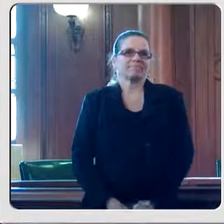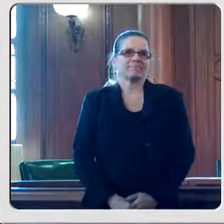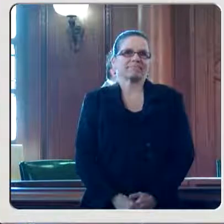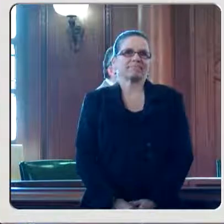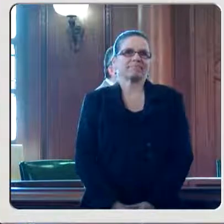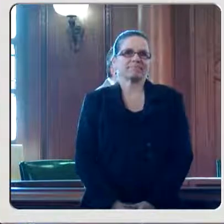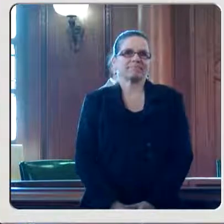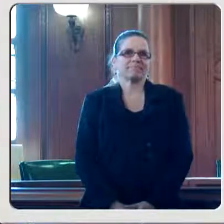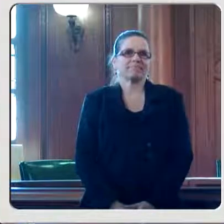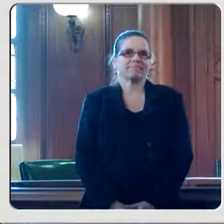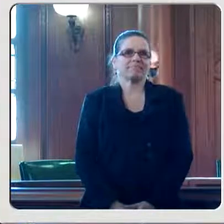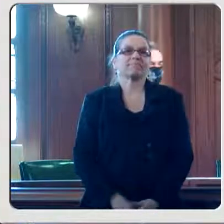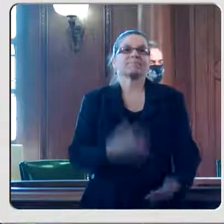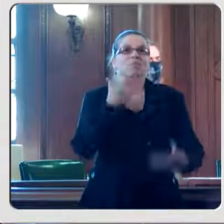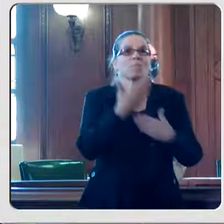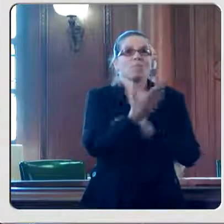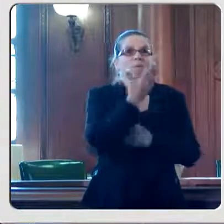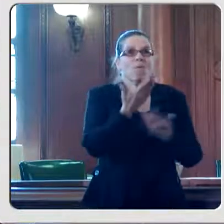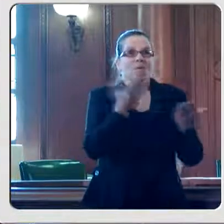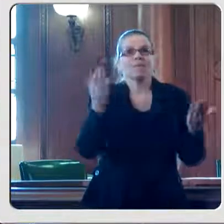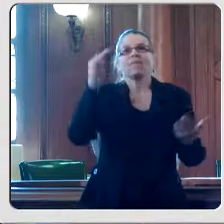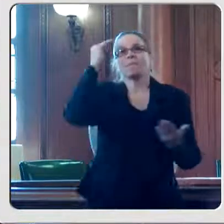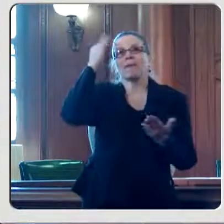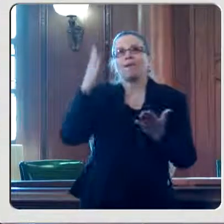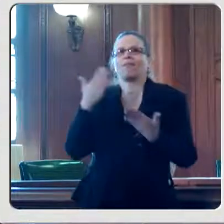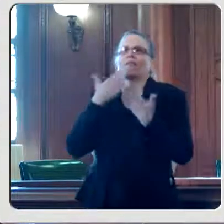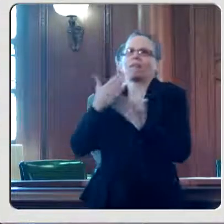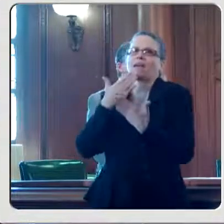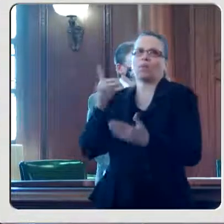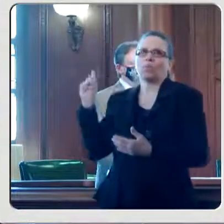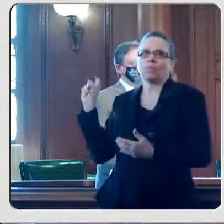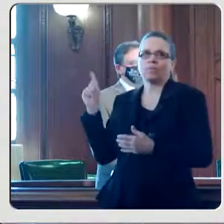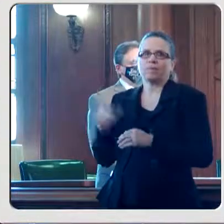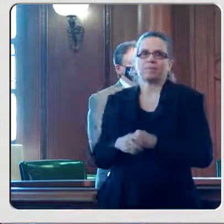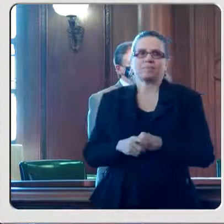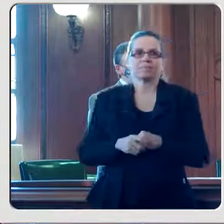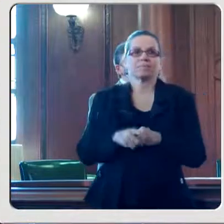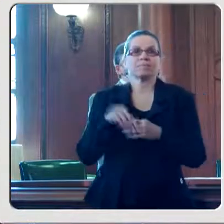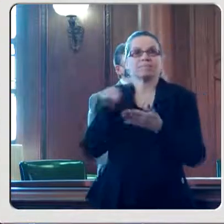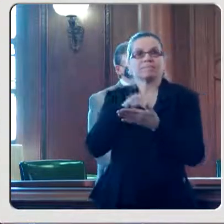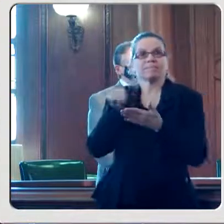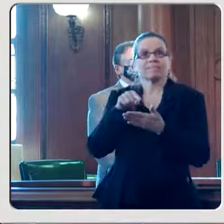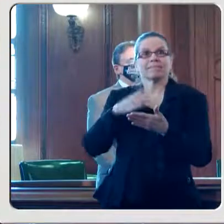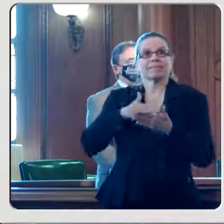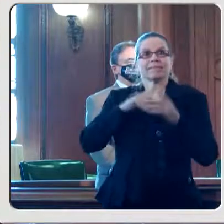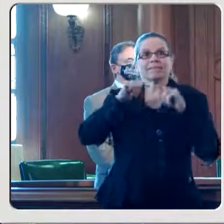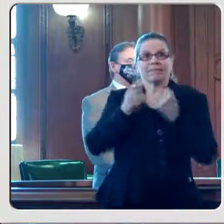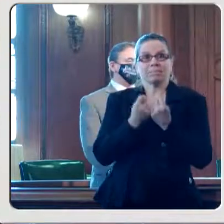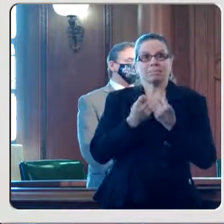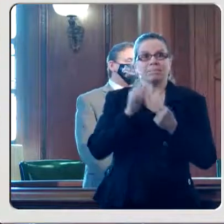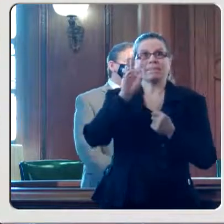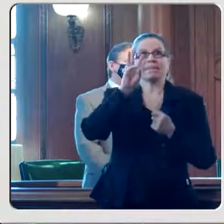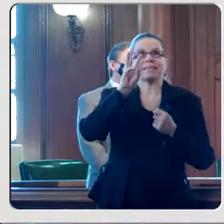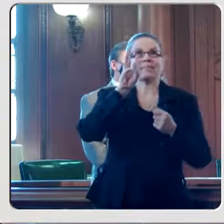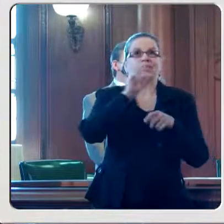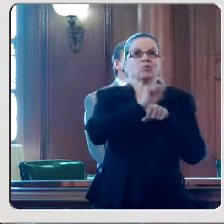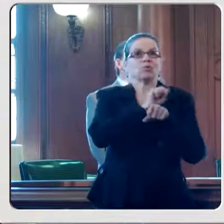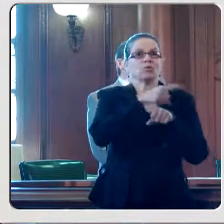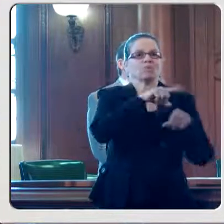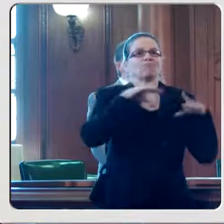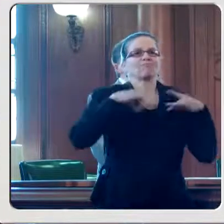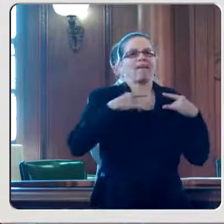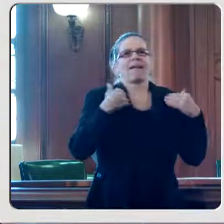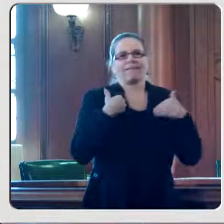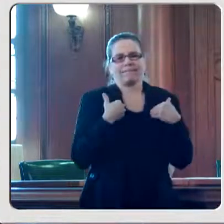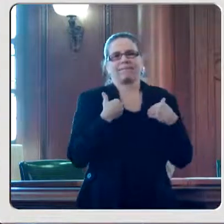Good morning, everybody. Thank you, Mayor. This week at the fire department, we have 6 people out with COVID or COVID-related symptoms. We have